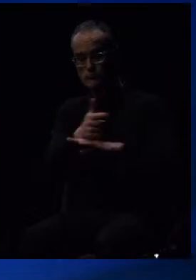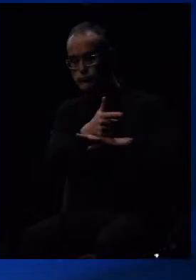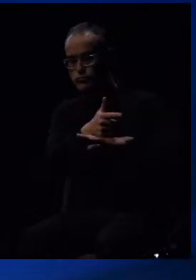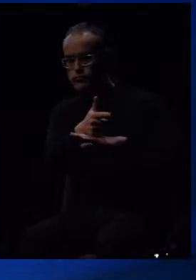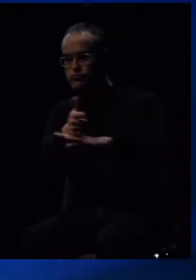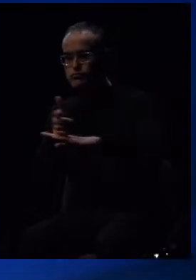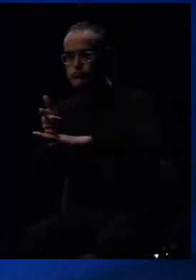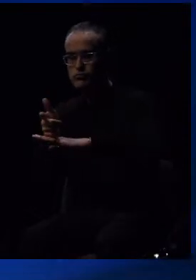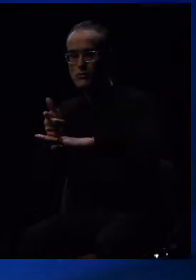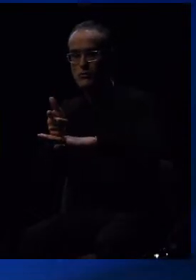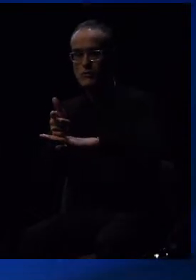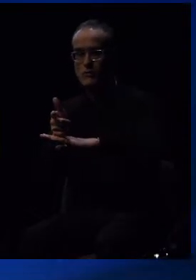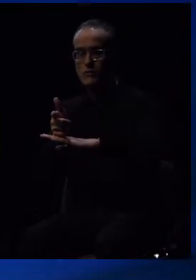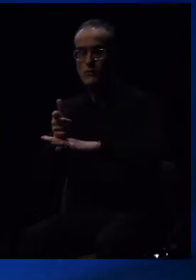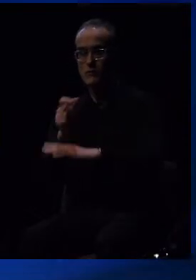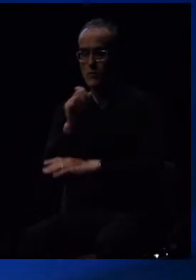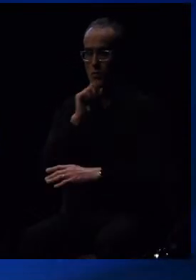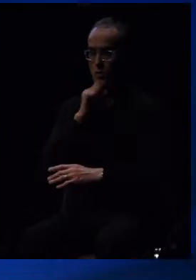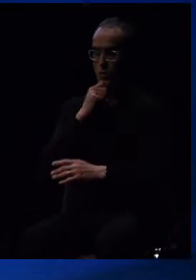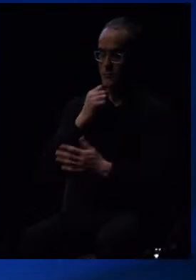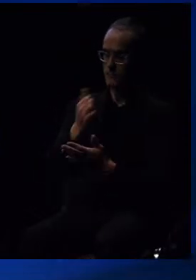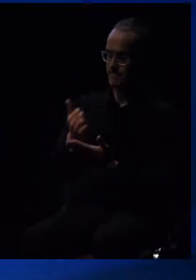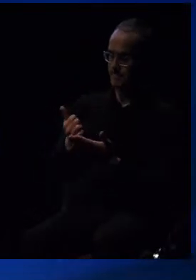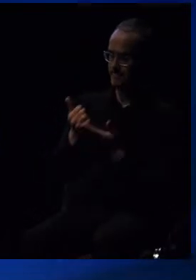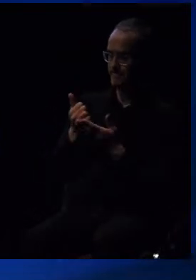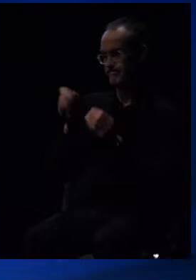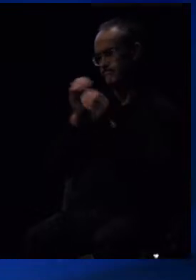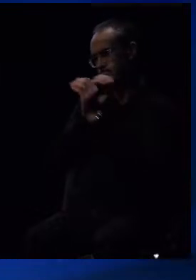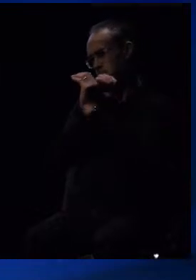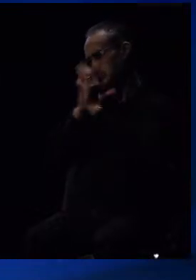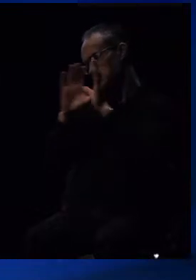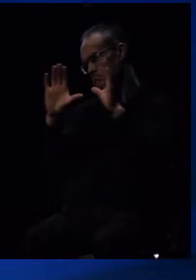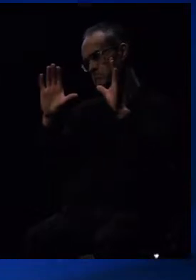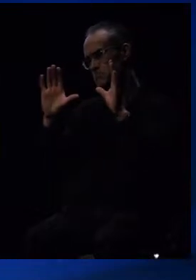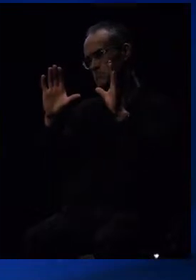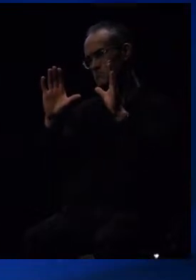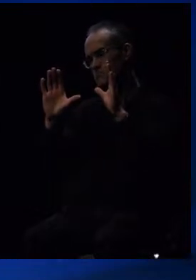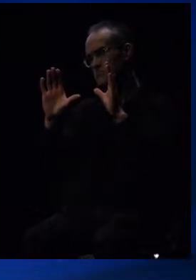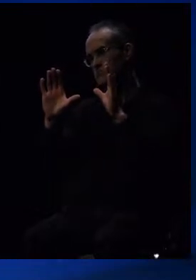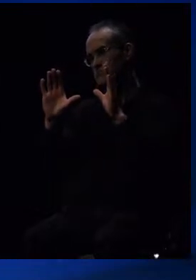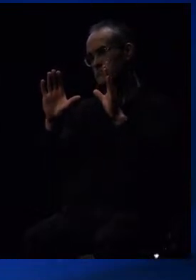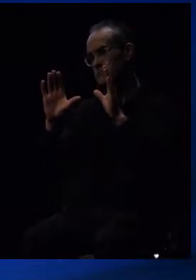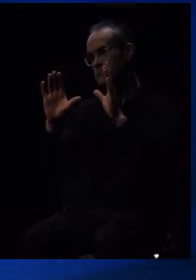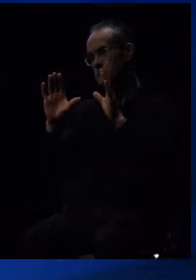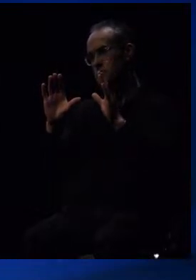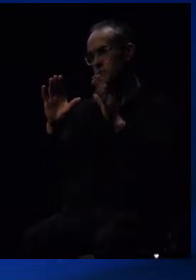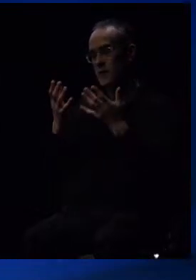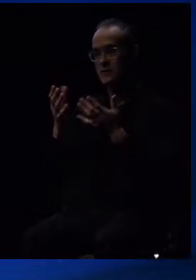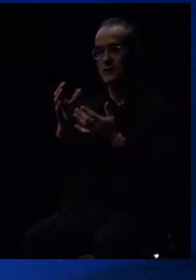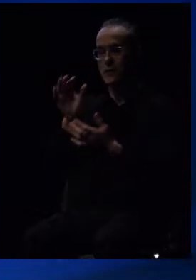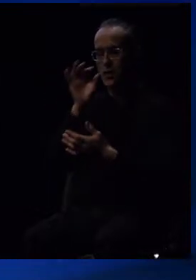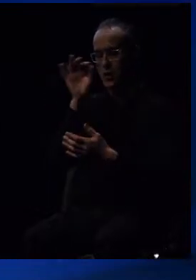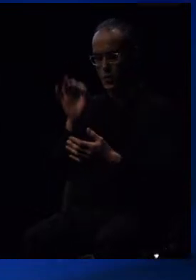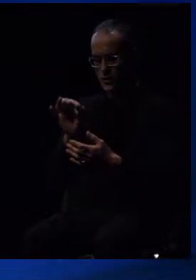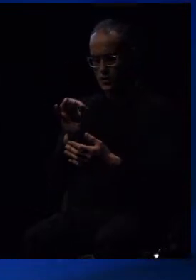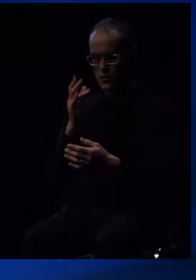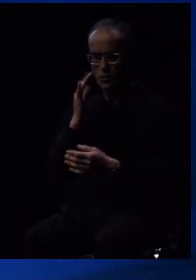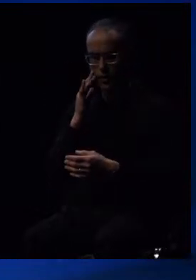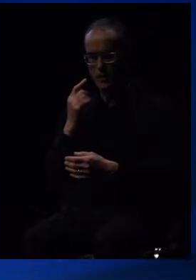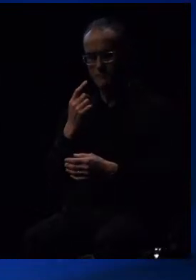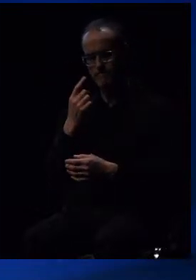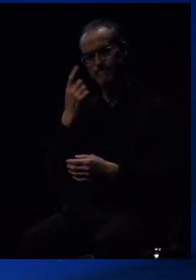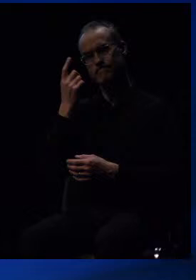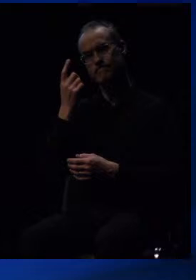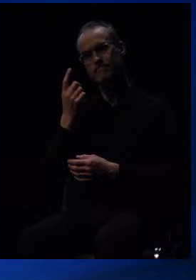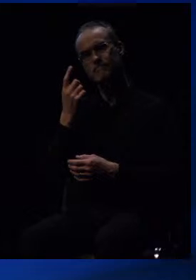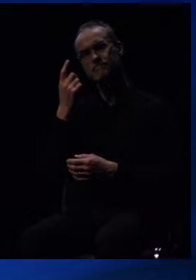but some idea of could it be this kind of a question that I'm asking myself when I'm following it, because that's a lot